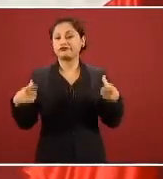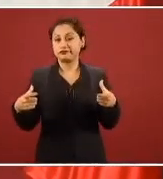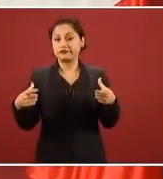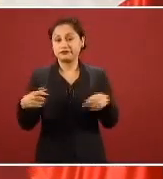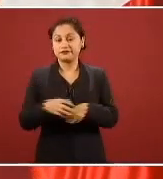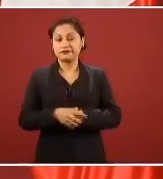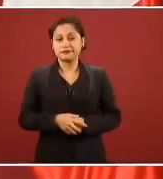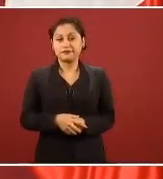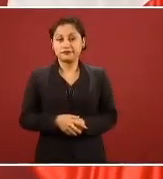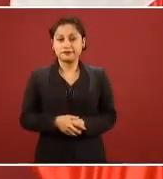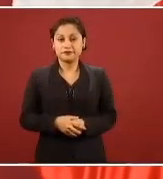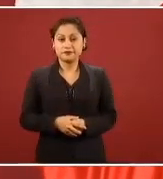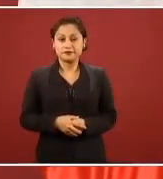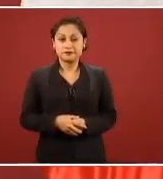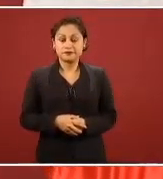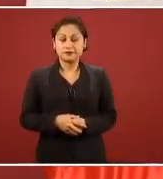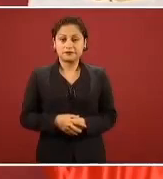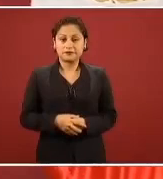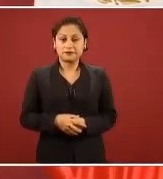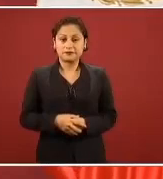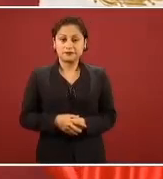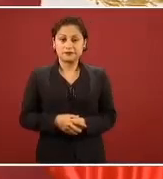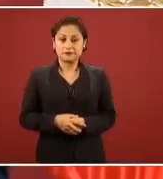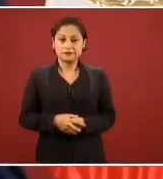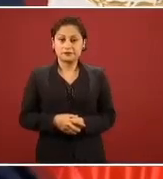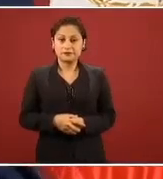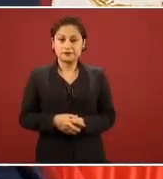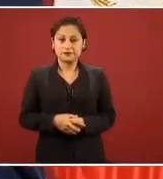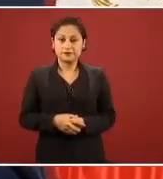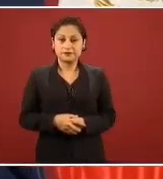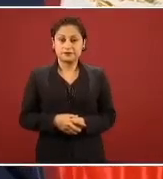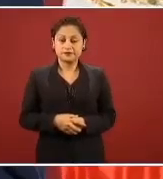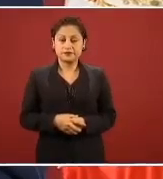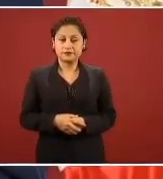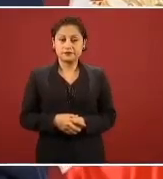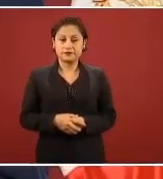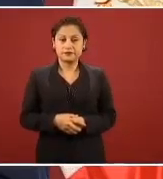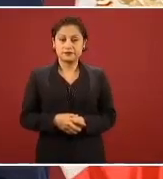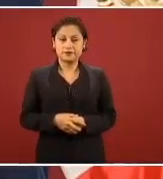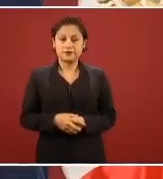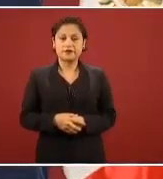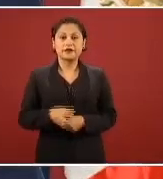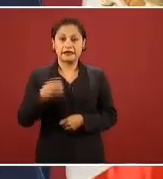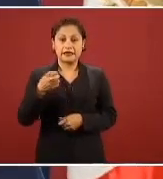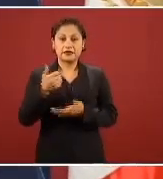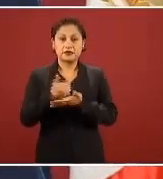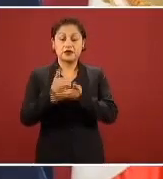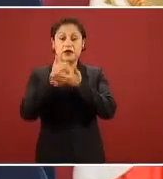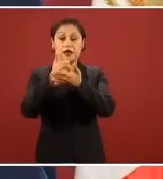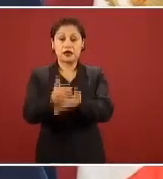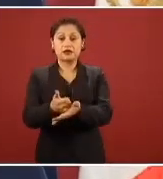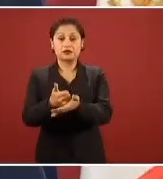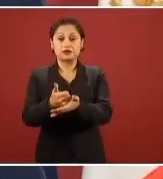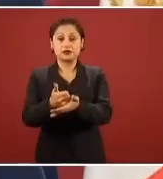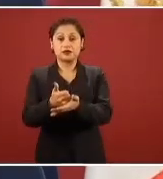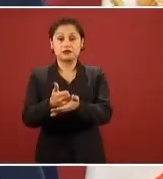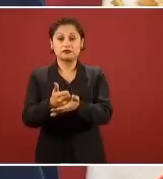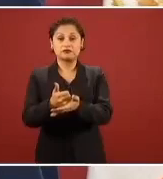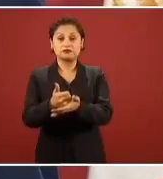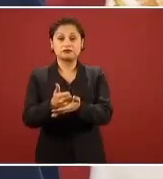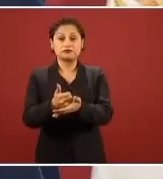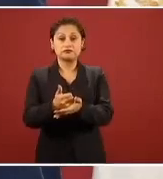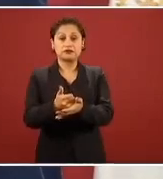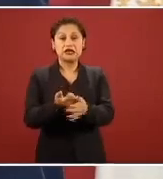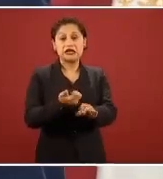Ya, and now, garantizando la tranquilidad, we guarantee that